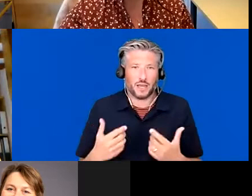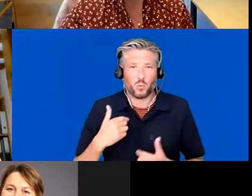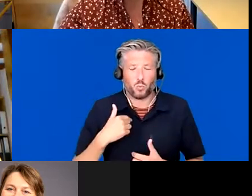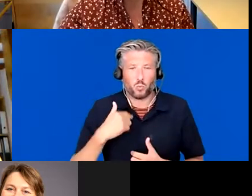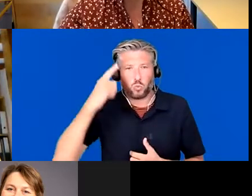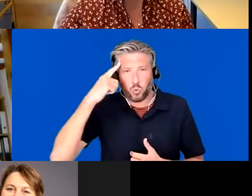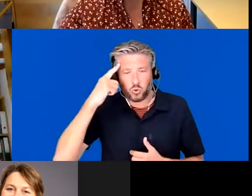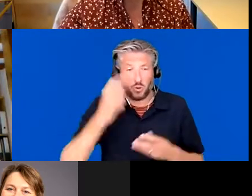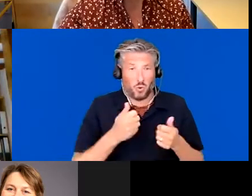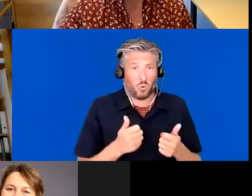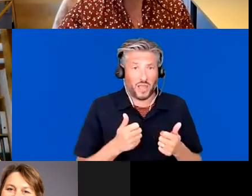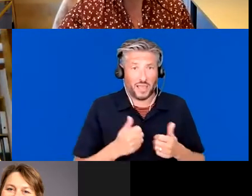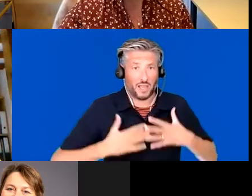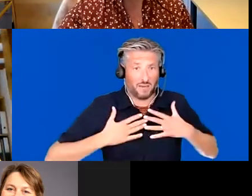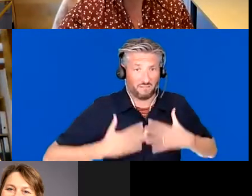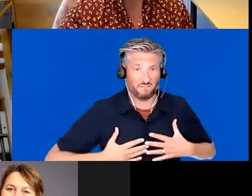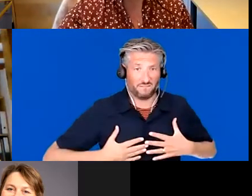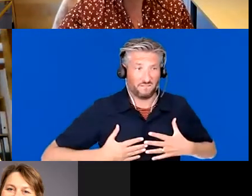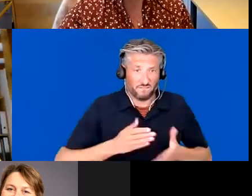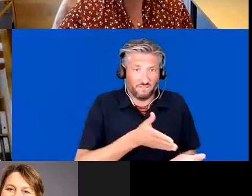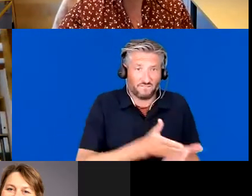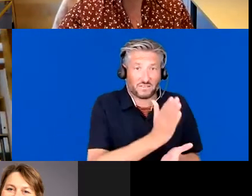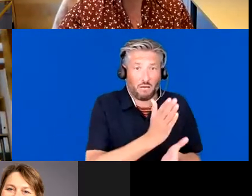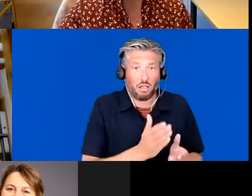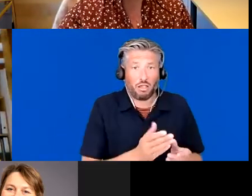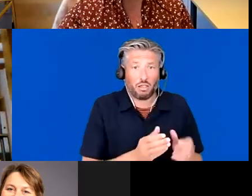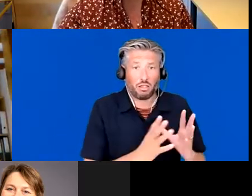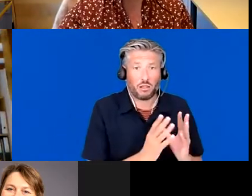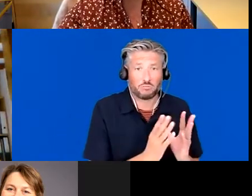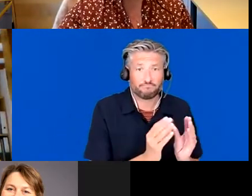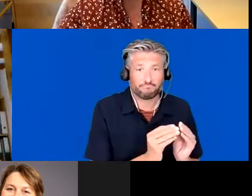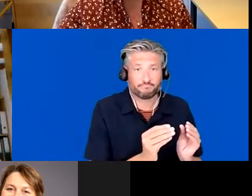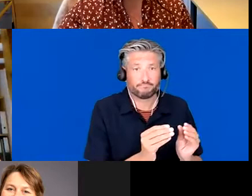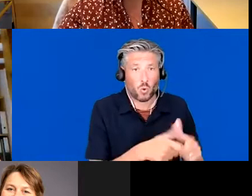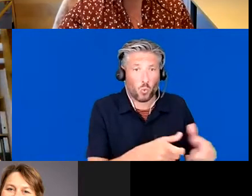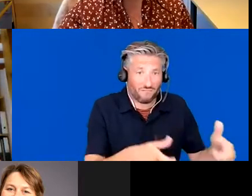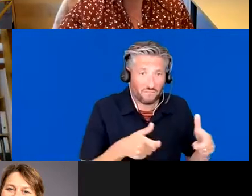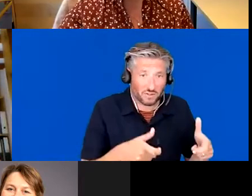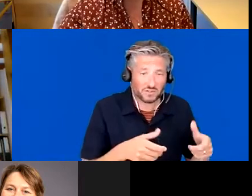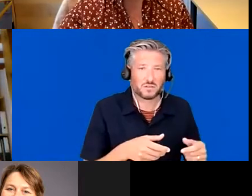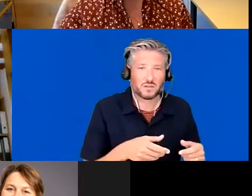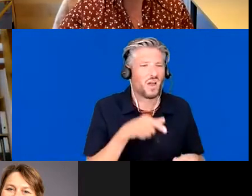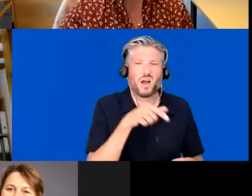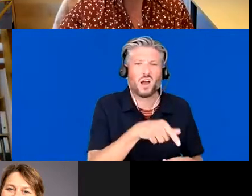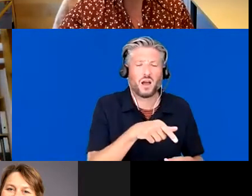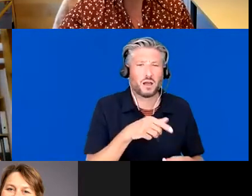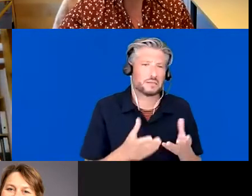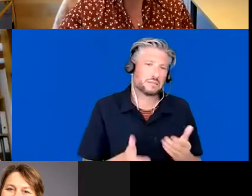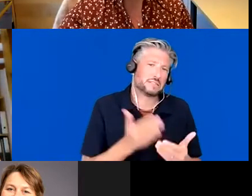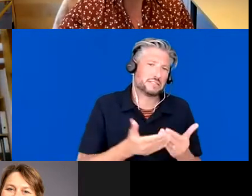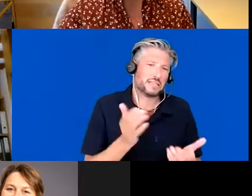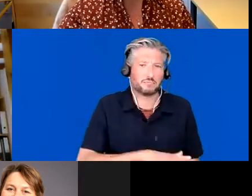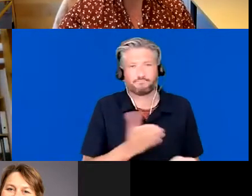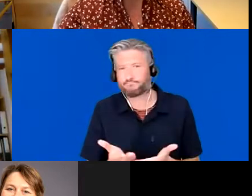conference to a new kind of setting, and that the default was always the physical, so that we should just